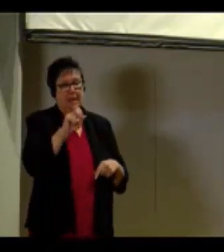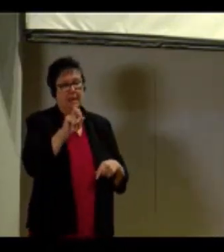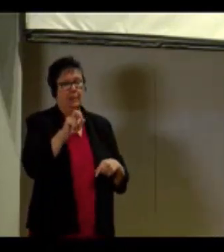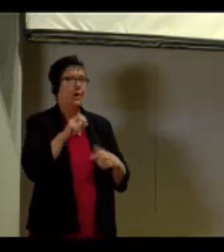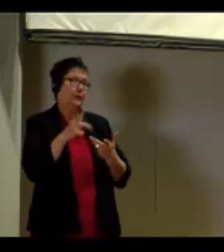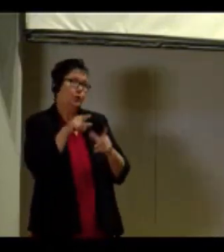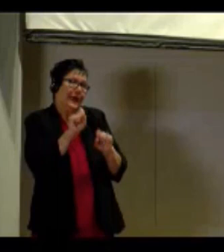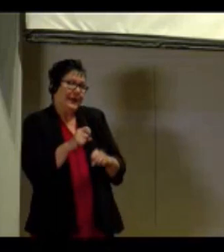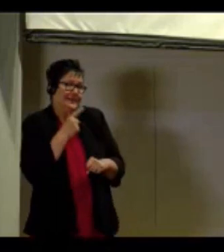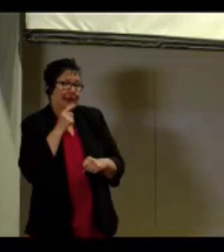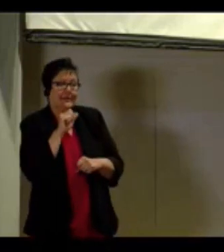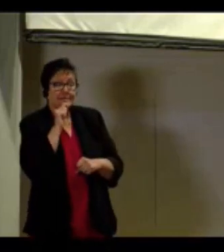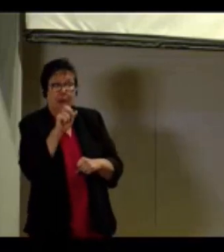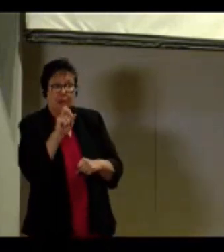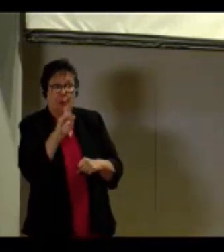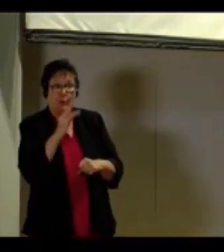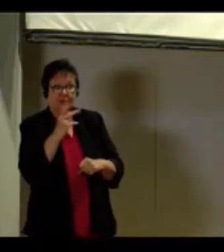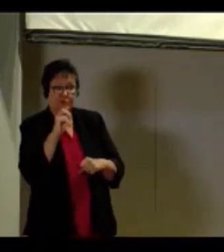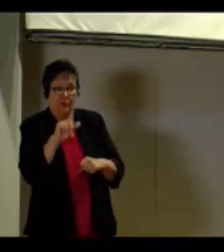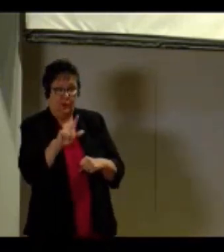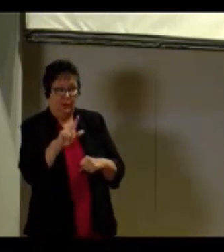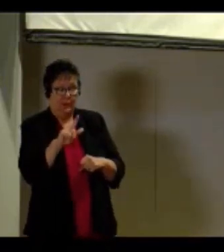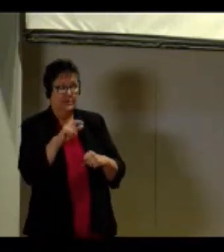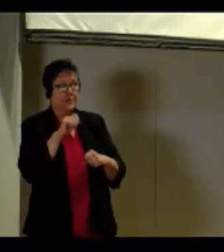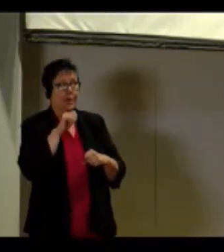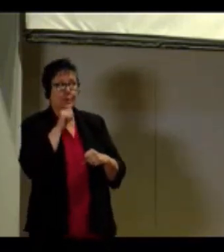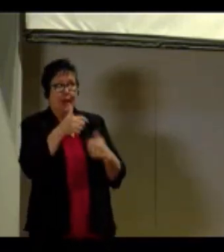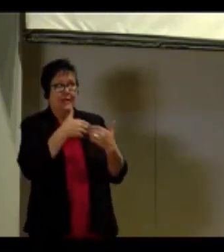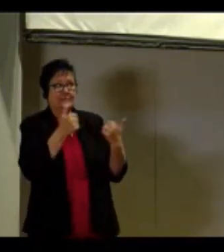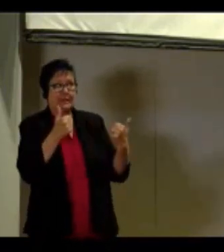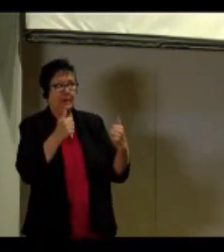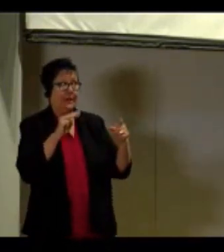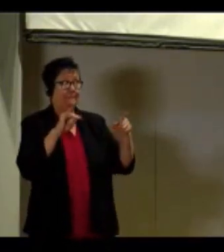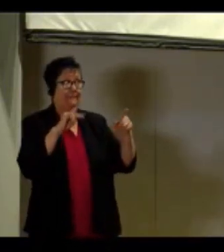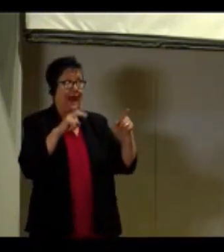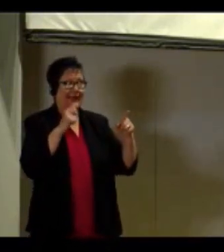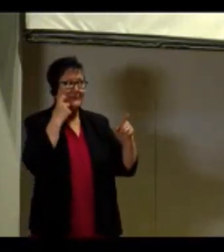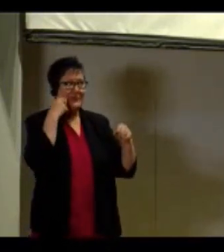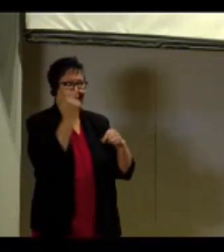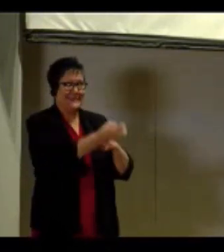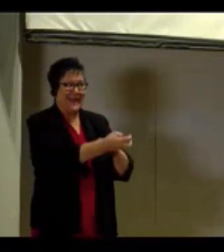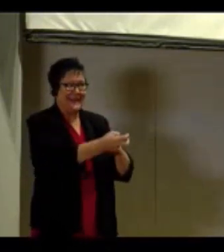But I think, Mike, you just walked in,